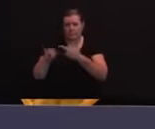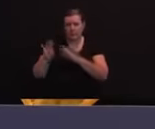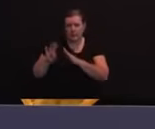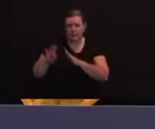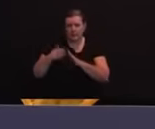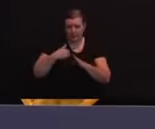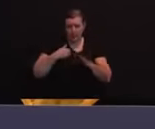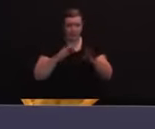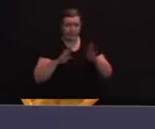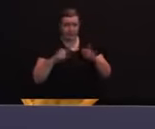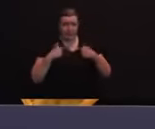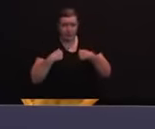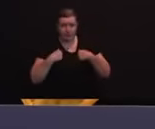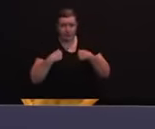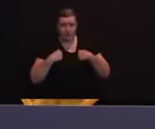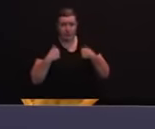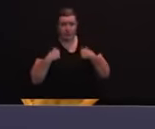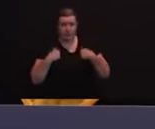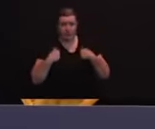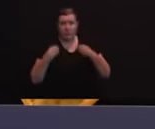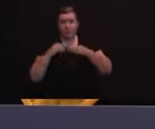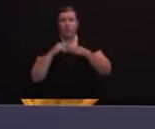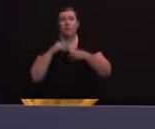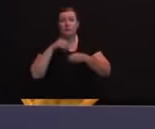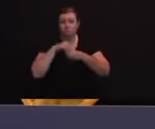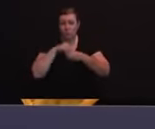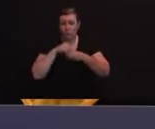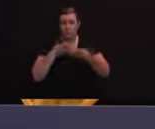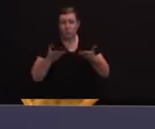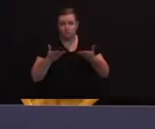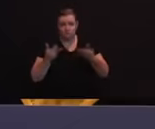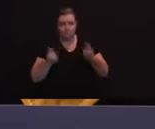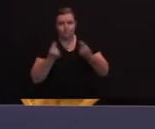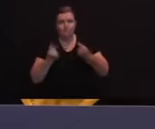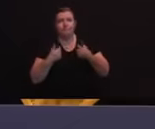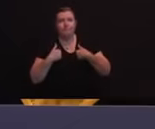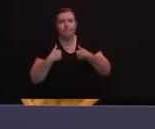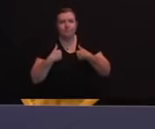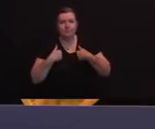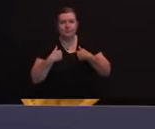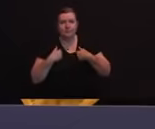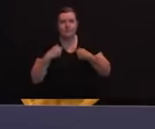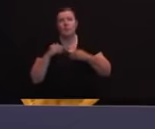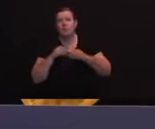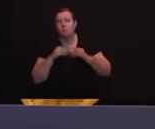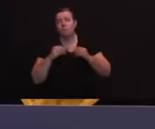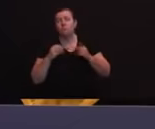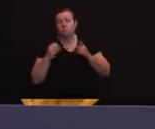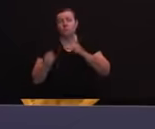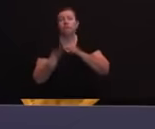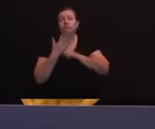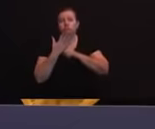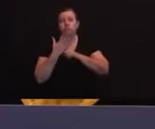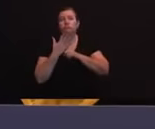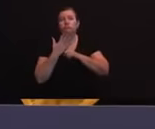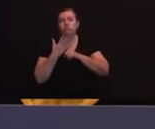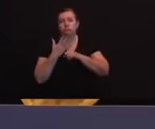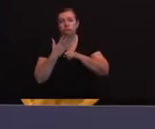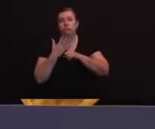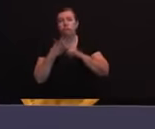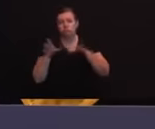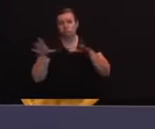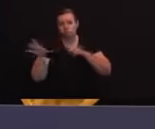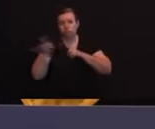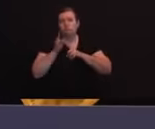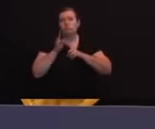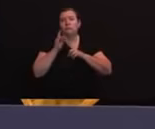stuff in my past month than you did, I was a higher likelihood to be exposed or become infected.